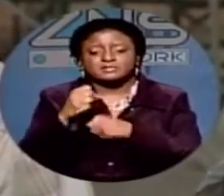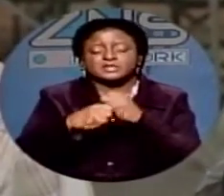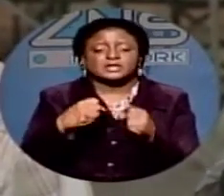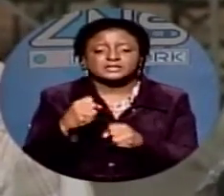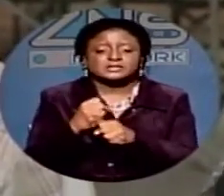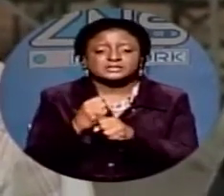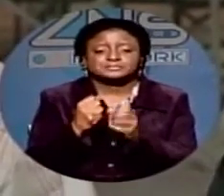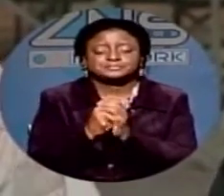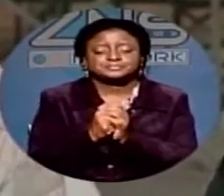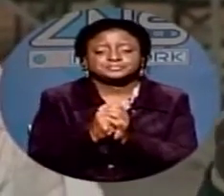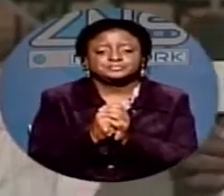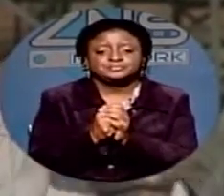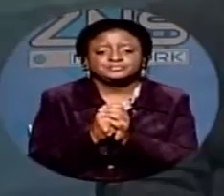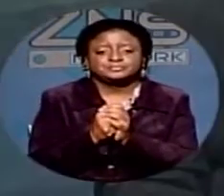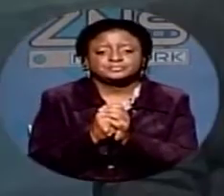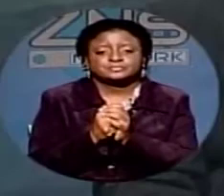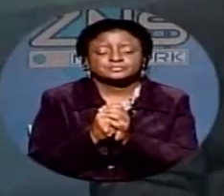tournament.